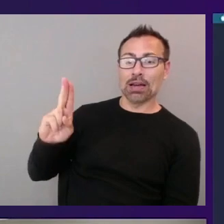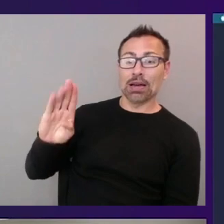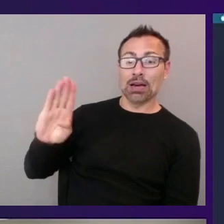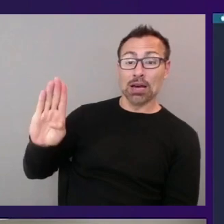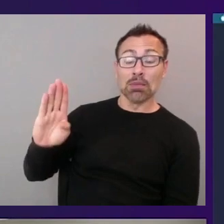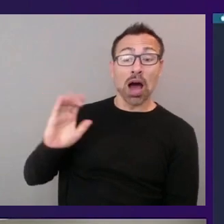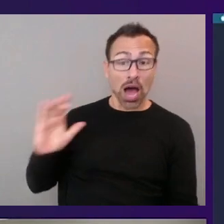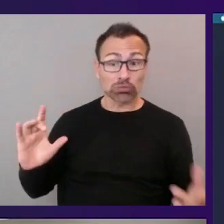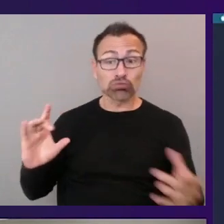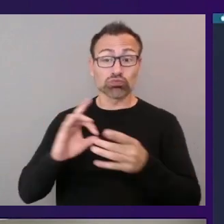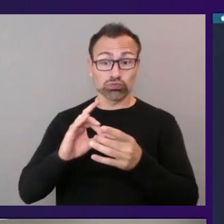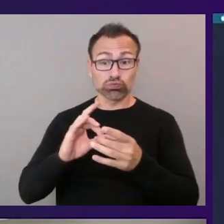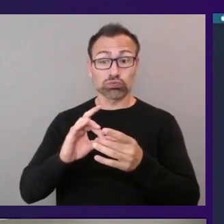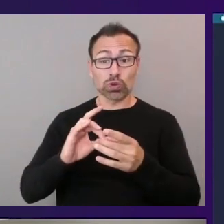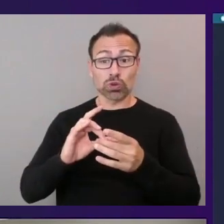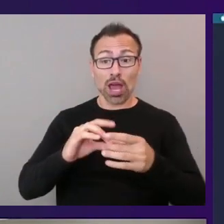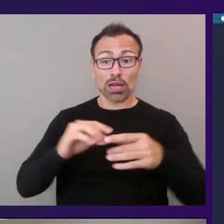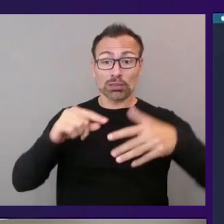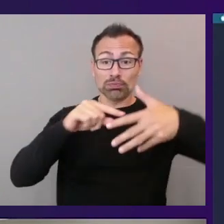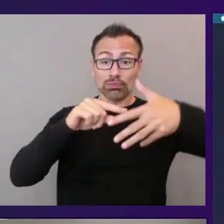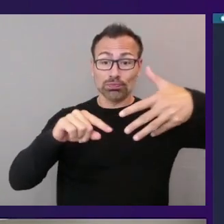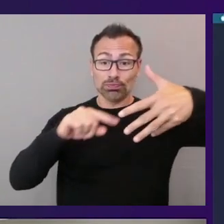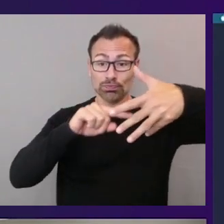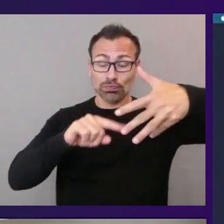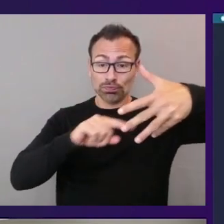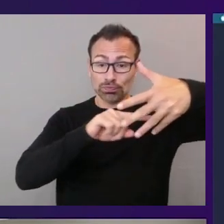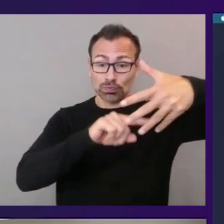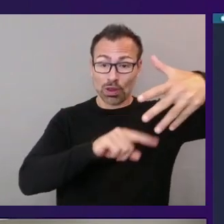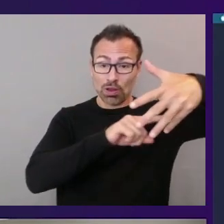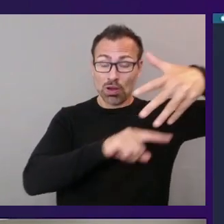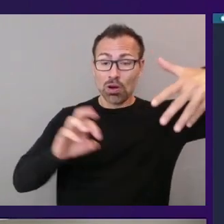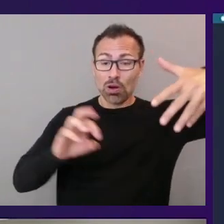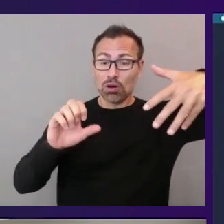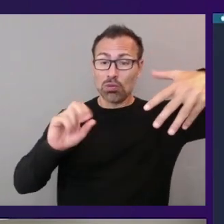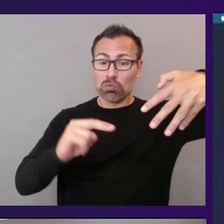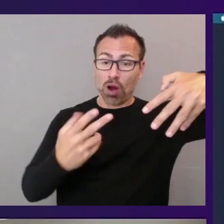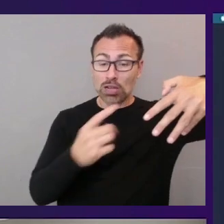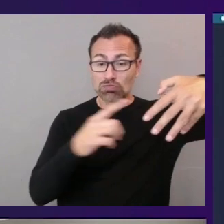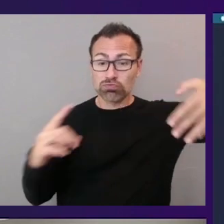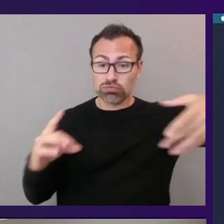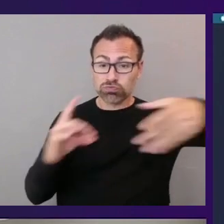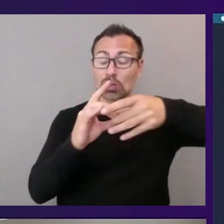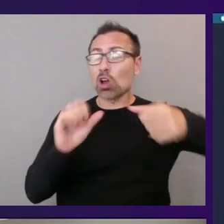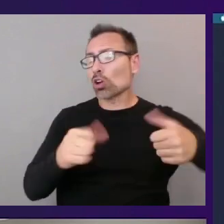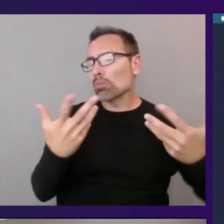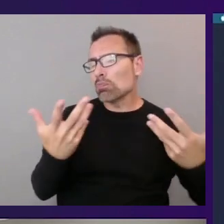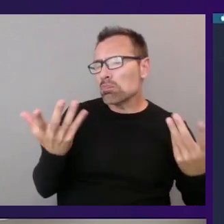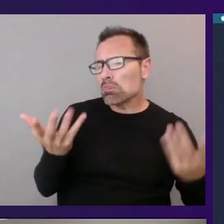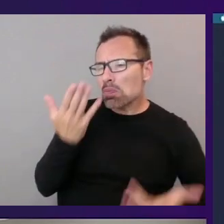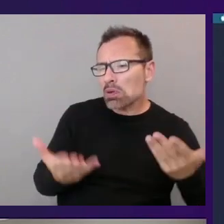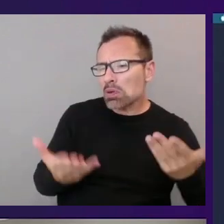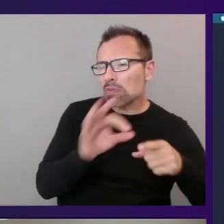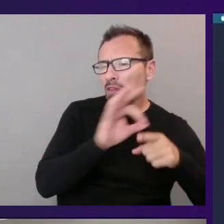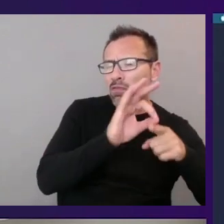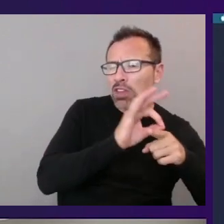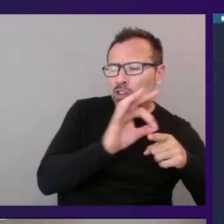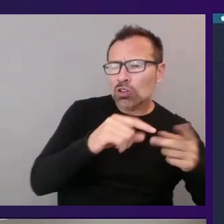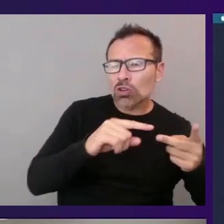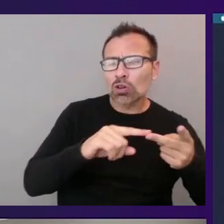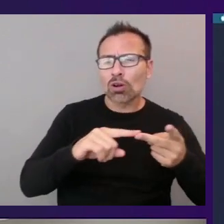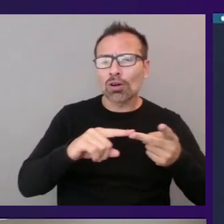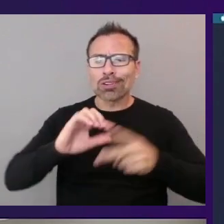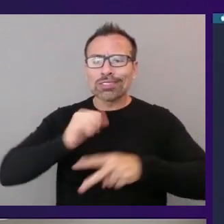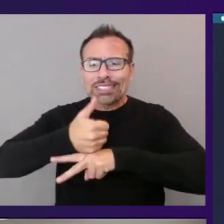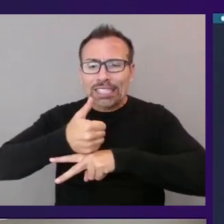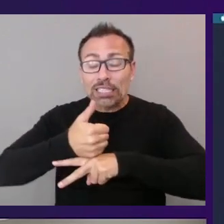a feature branch or a staging branch or something that I was working on, and that would build inside the app, but in its